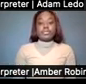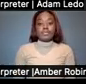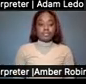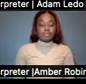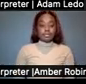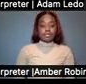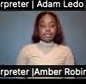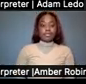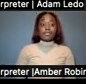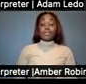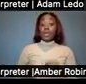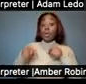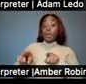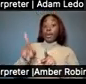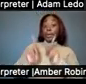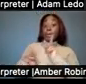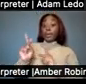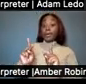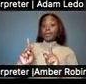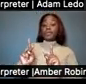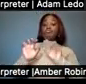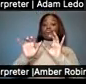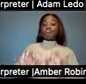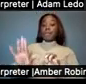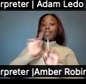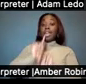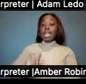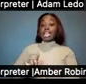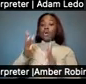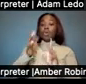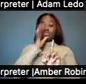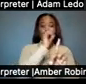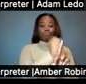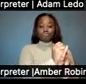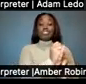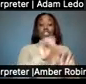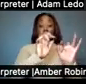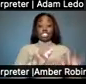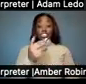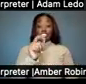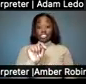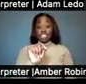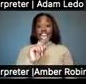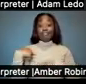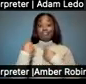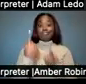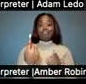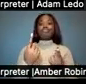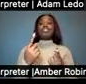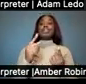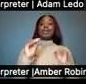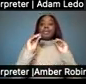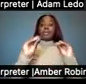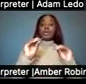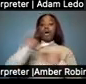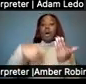While folks are writing their answers, I just wanted to draw your attention to the chat because I've been putting all the links that